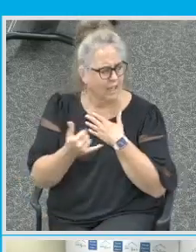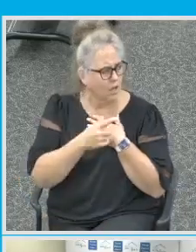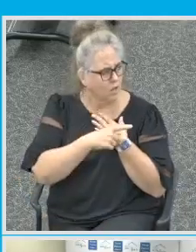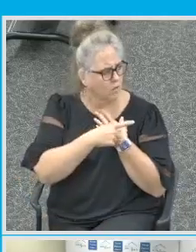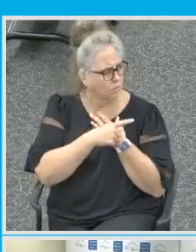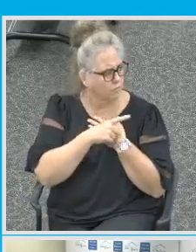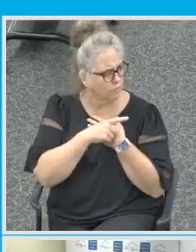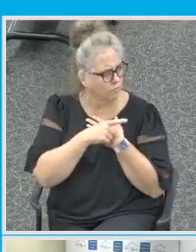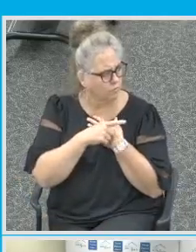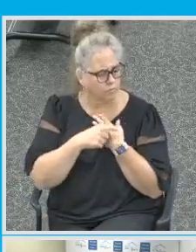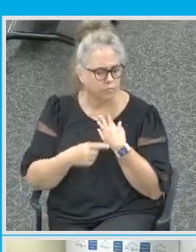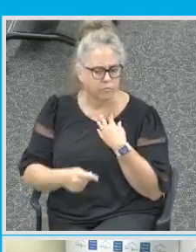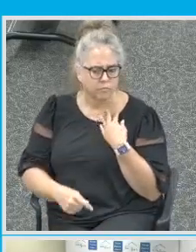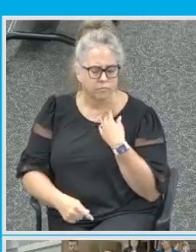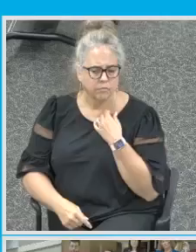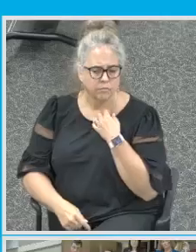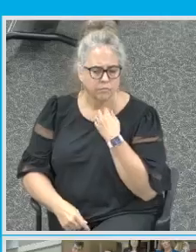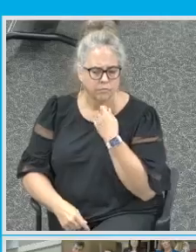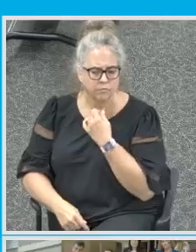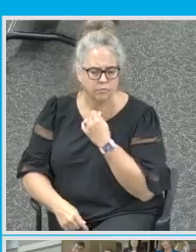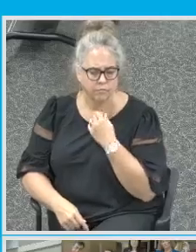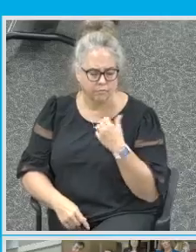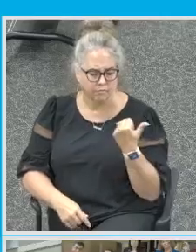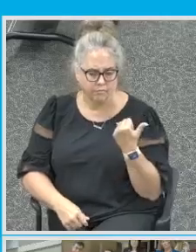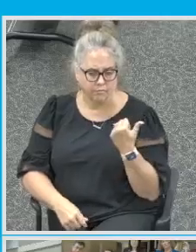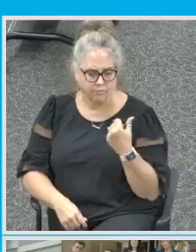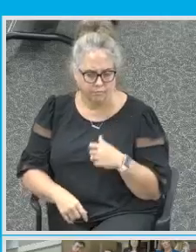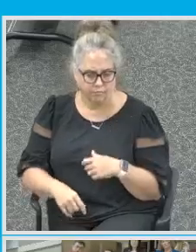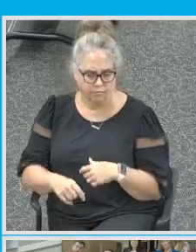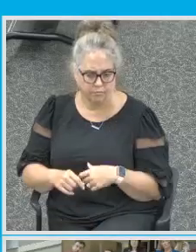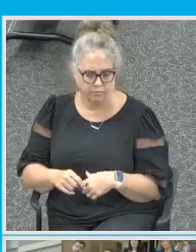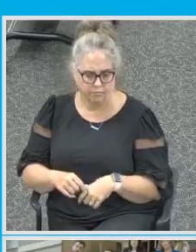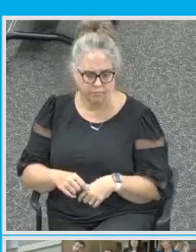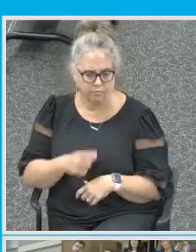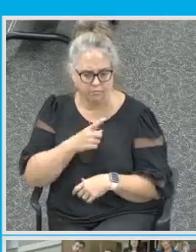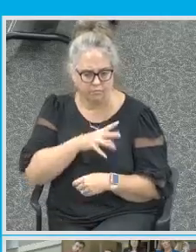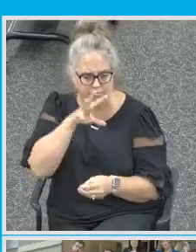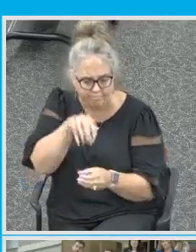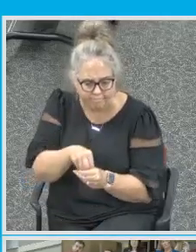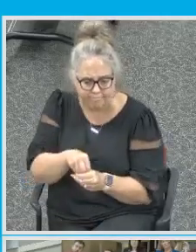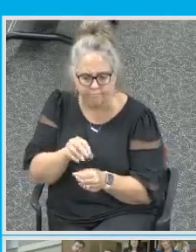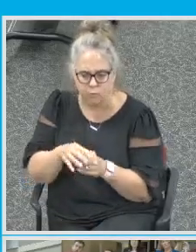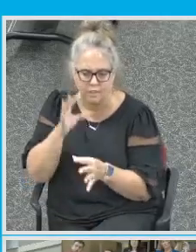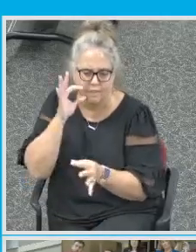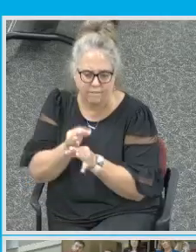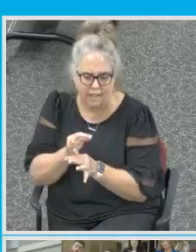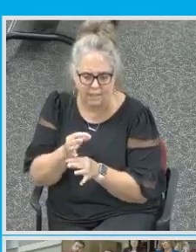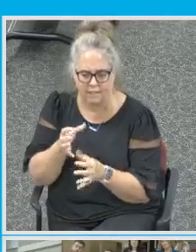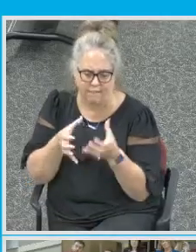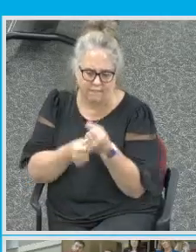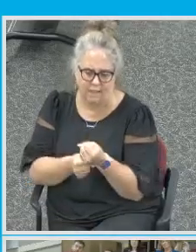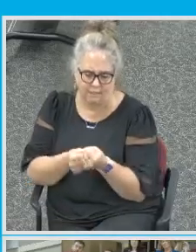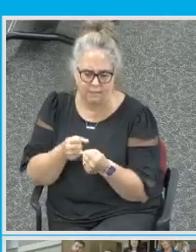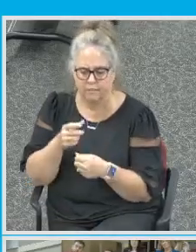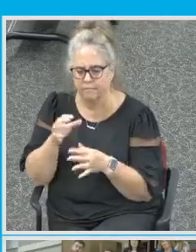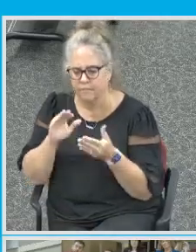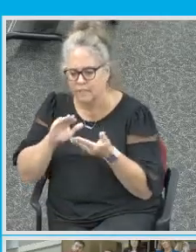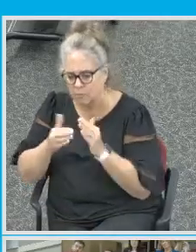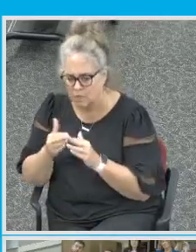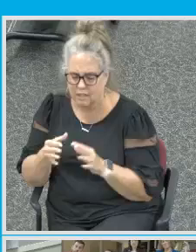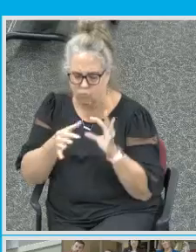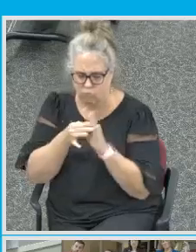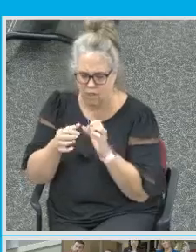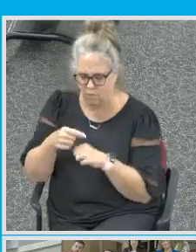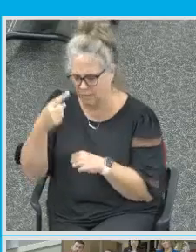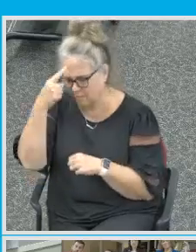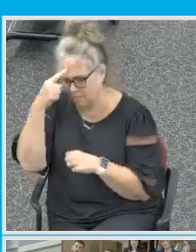is integrated into faith communities and really helping to support and promote mental wellness in our faith communities. So, and he's both of